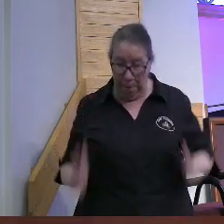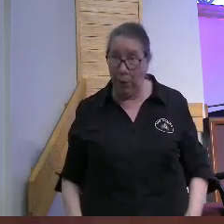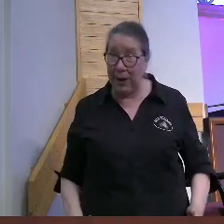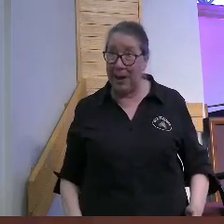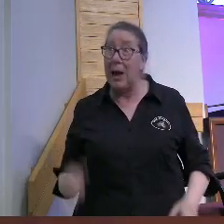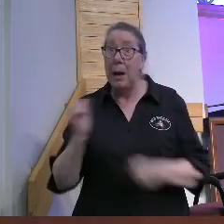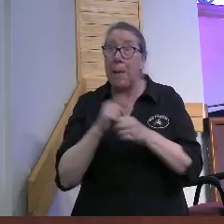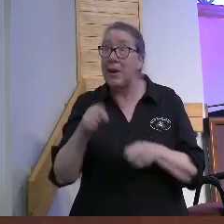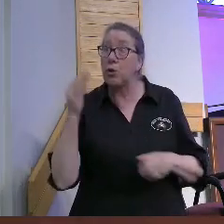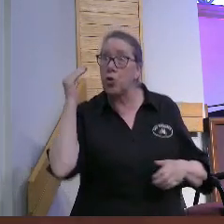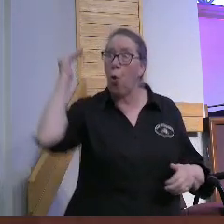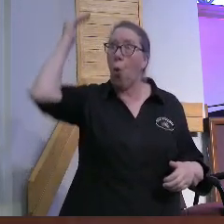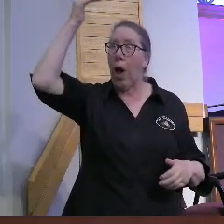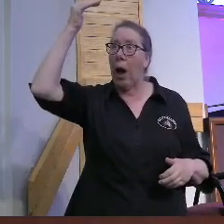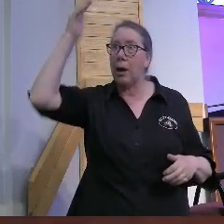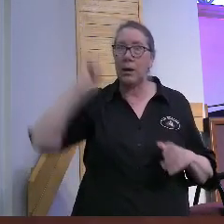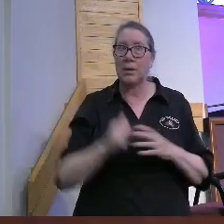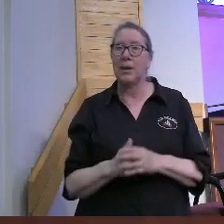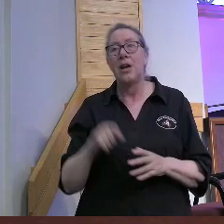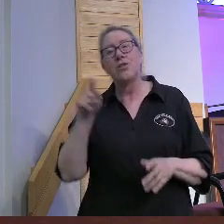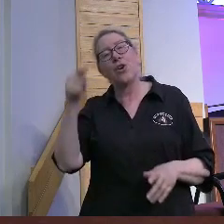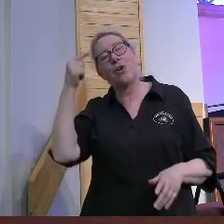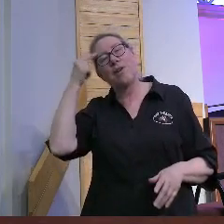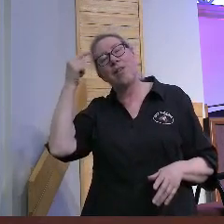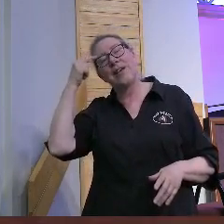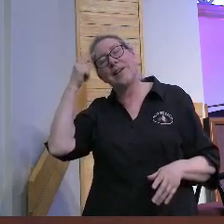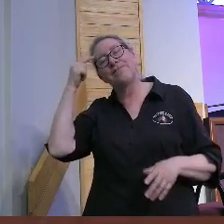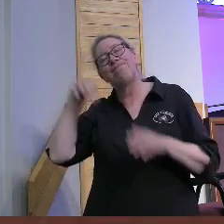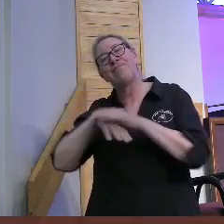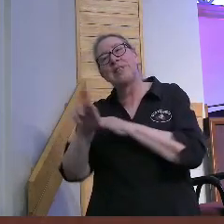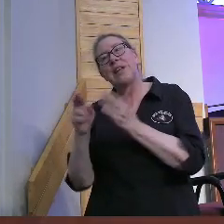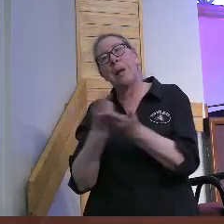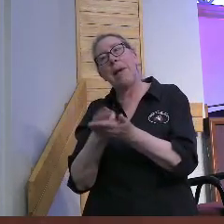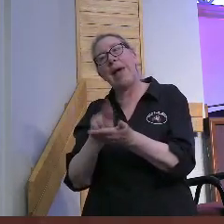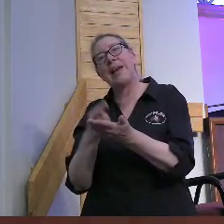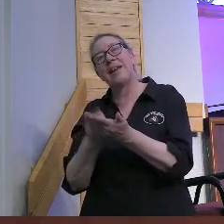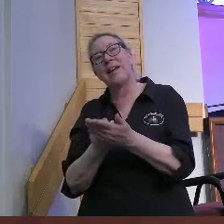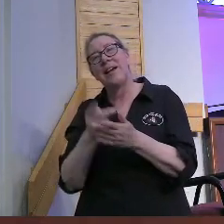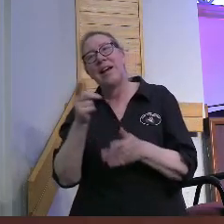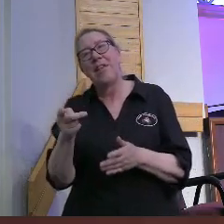I'm imagining somebody's laying in bed, they're worried because they're so short.